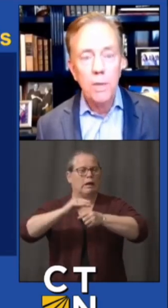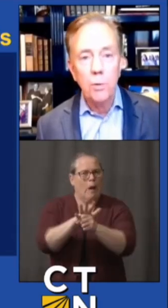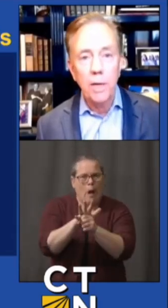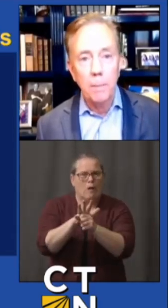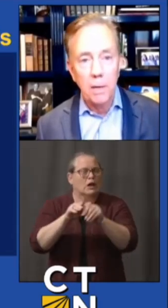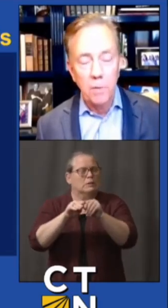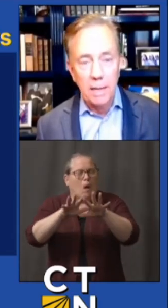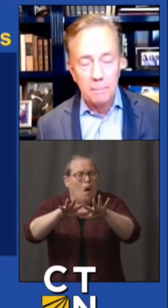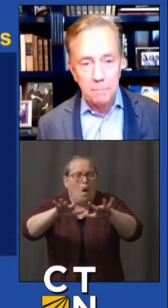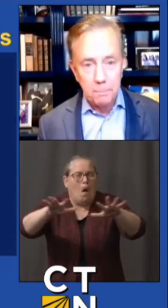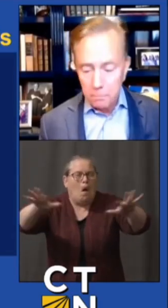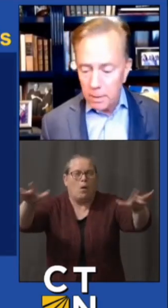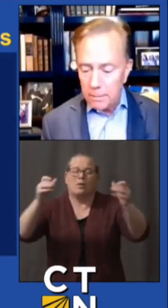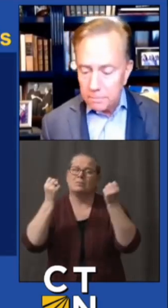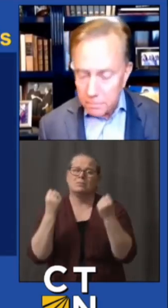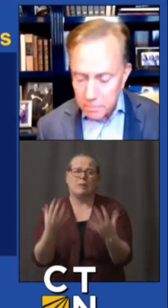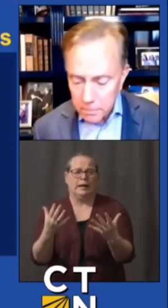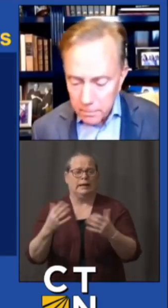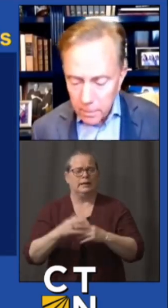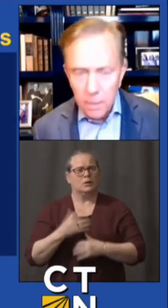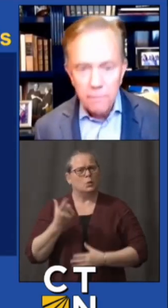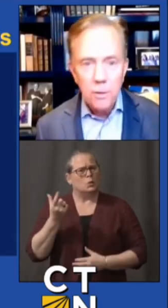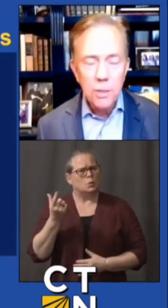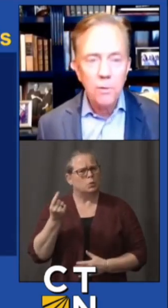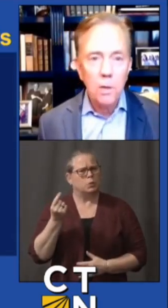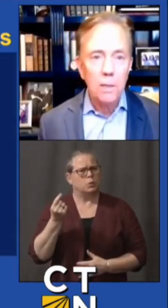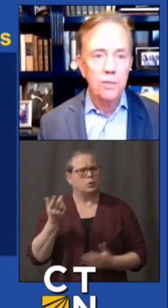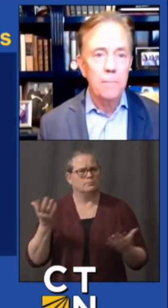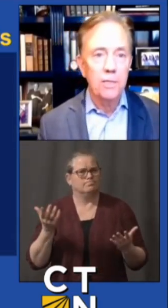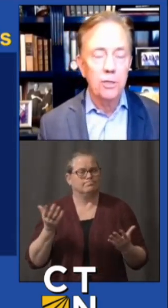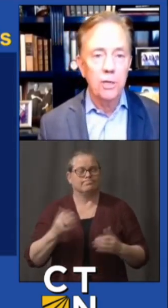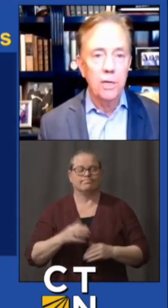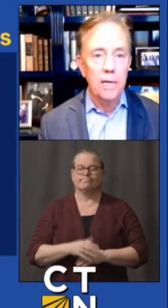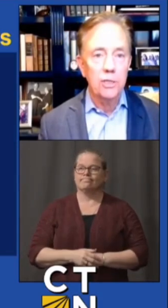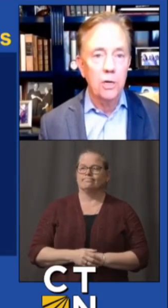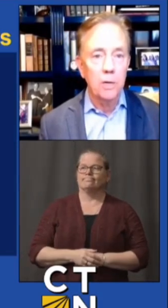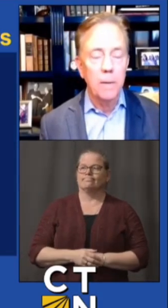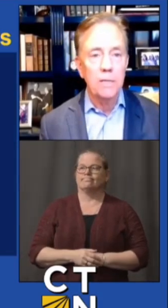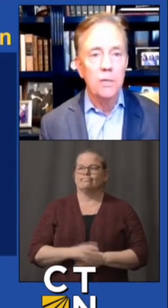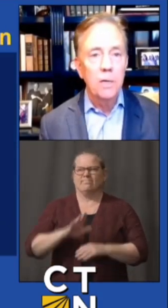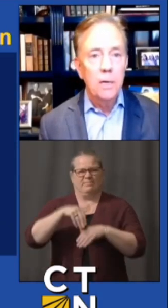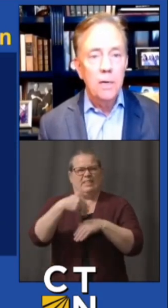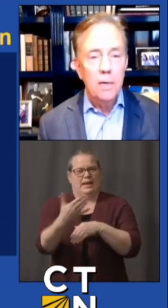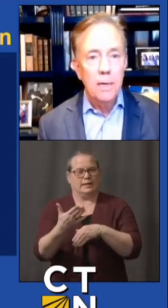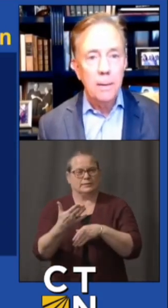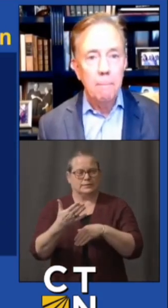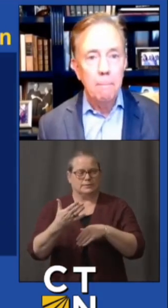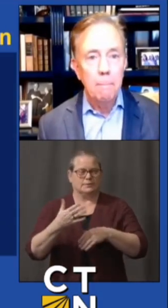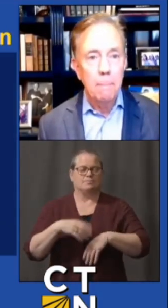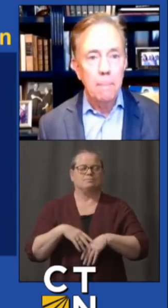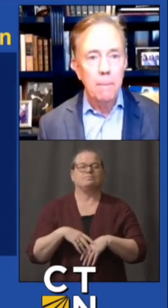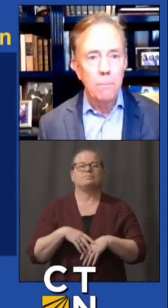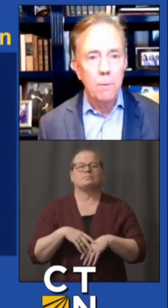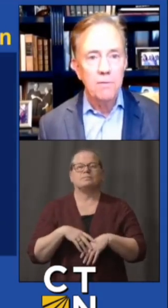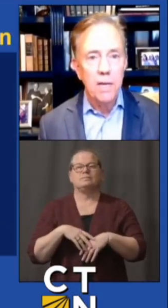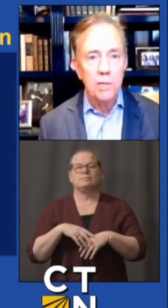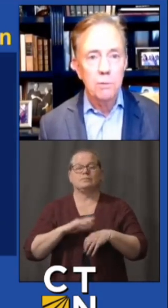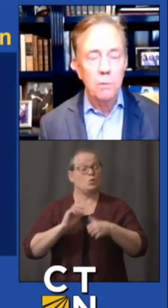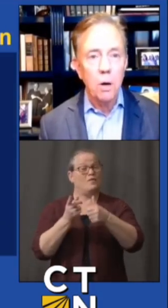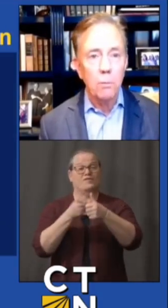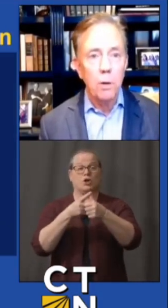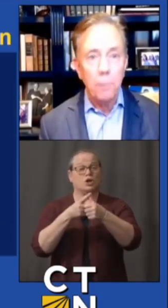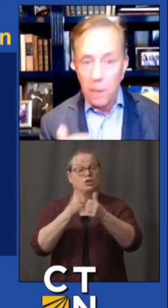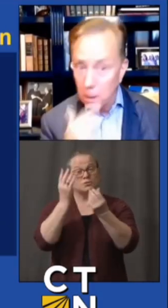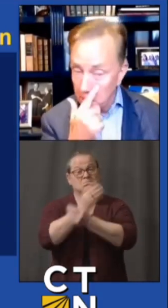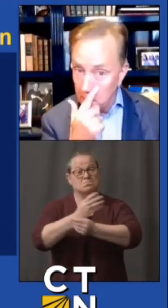what are we doing about that? First of all, as I mentioned to you, next chart, Max, what I've said is